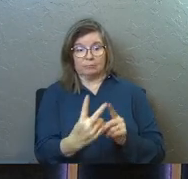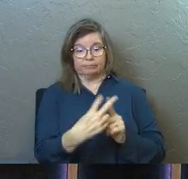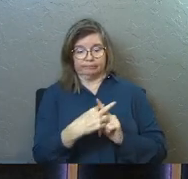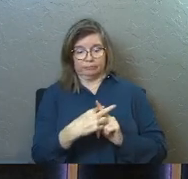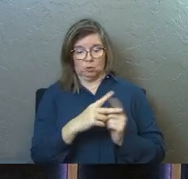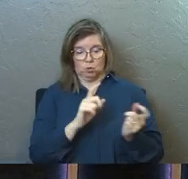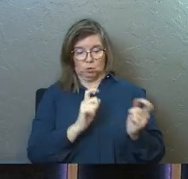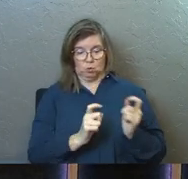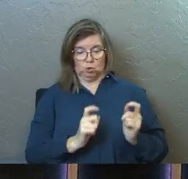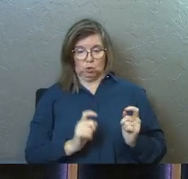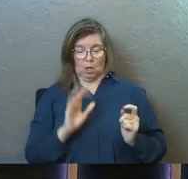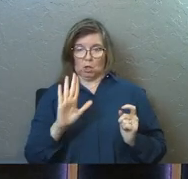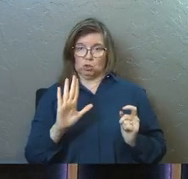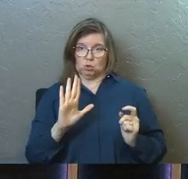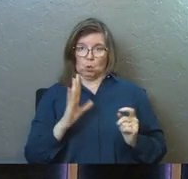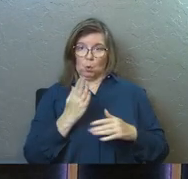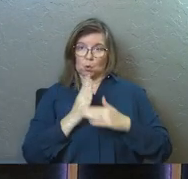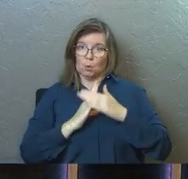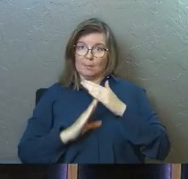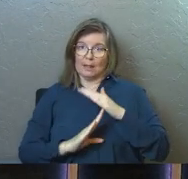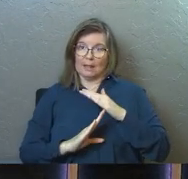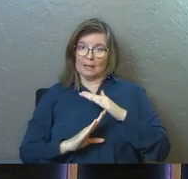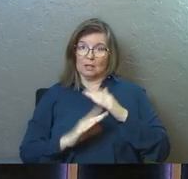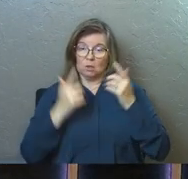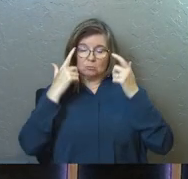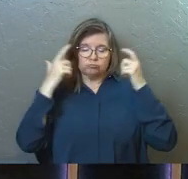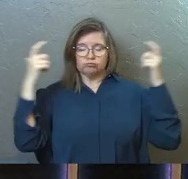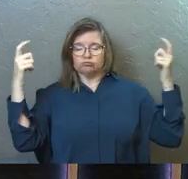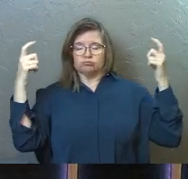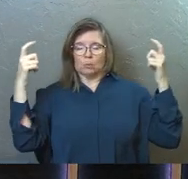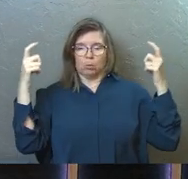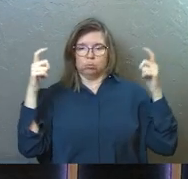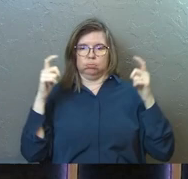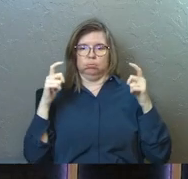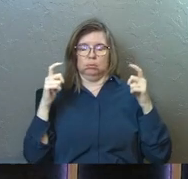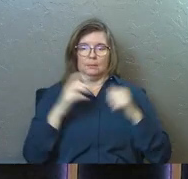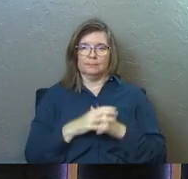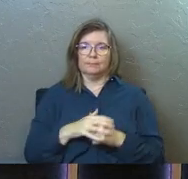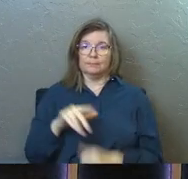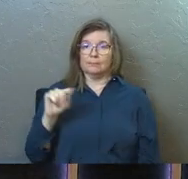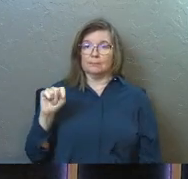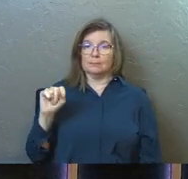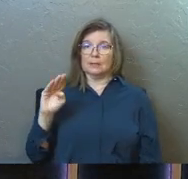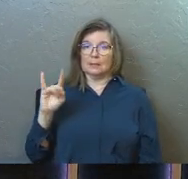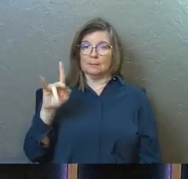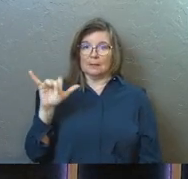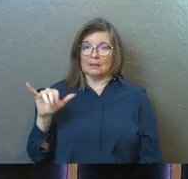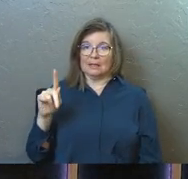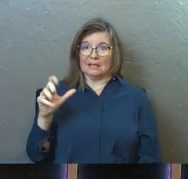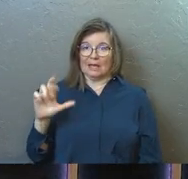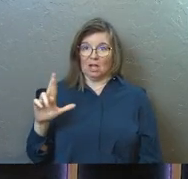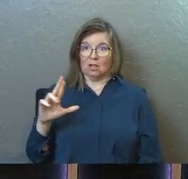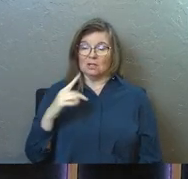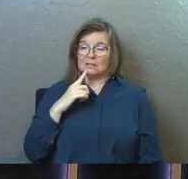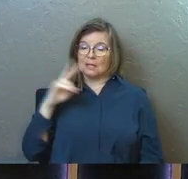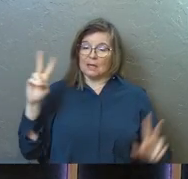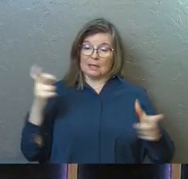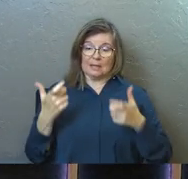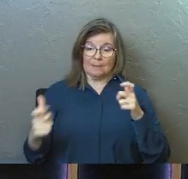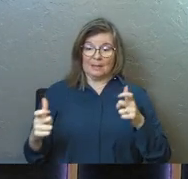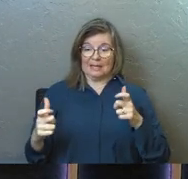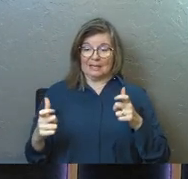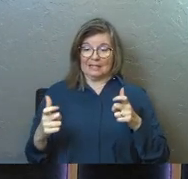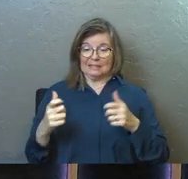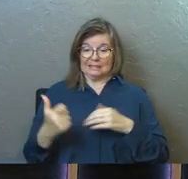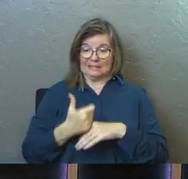ego needs some treatment. Timothy Keller said, the biggest danger of receiving criticism is not to your